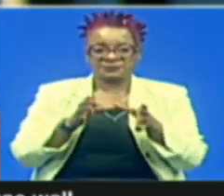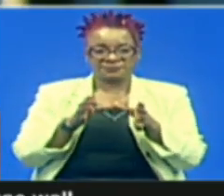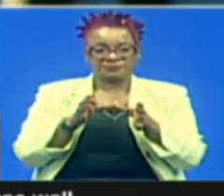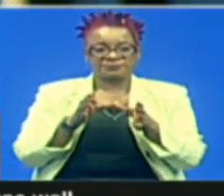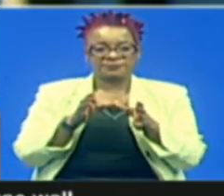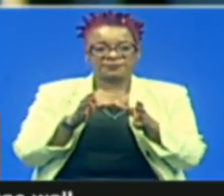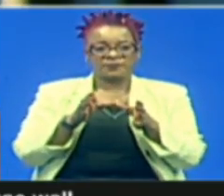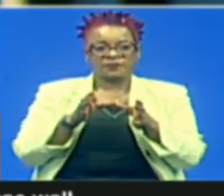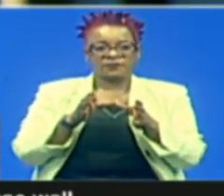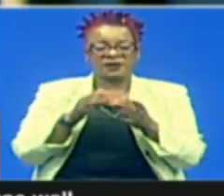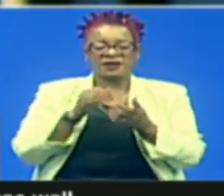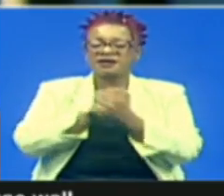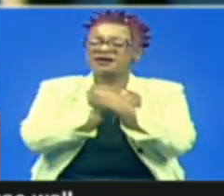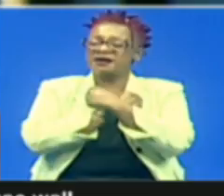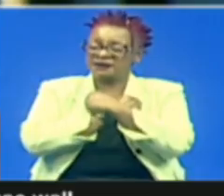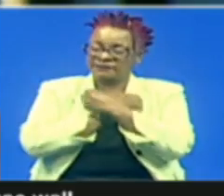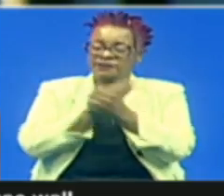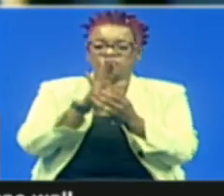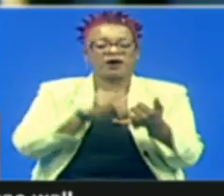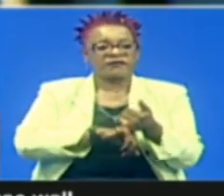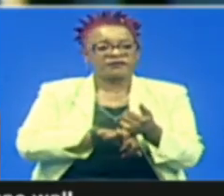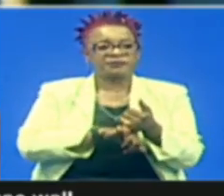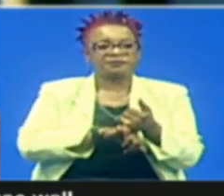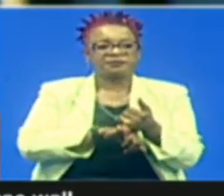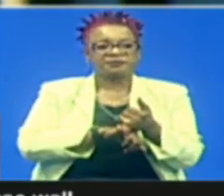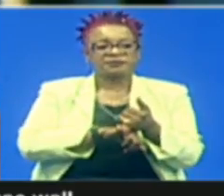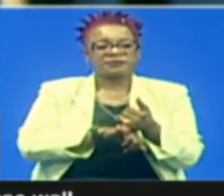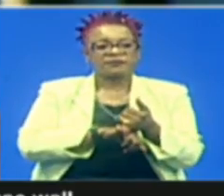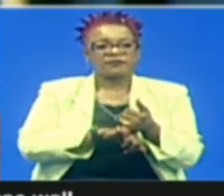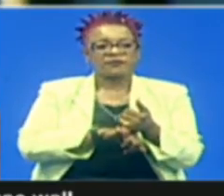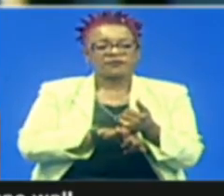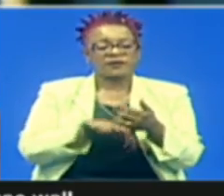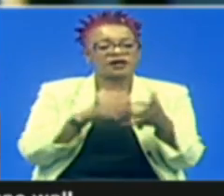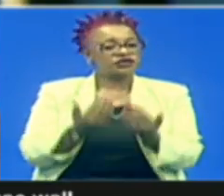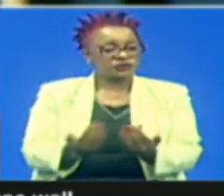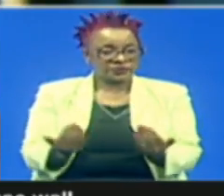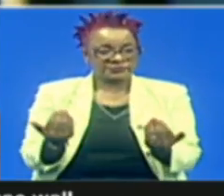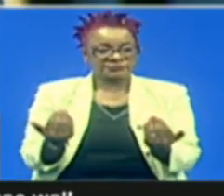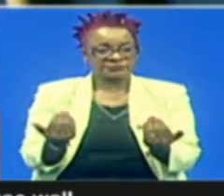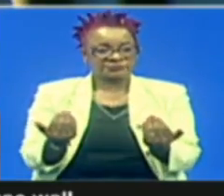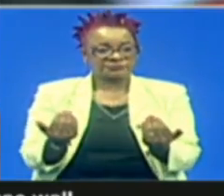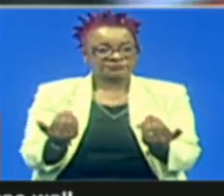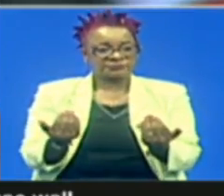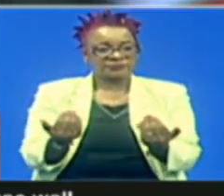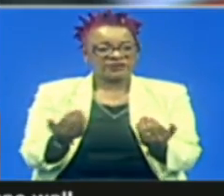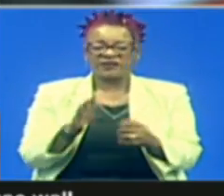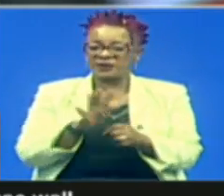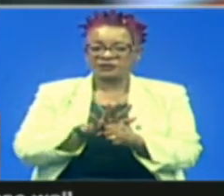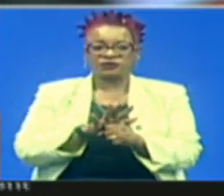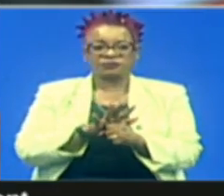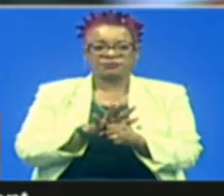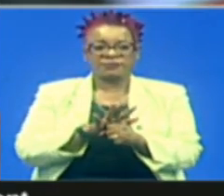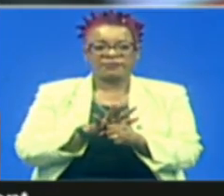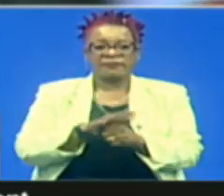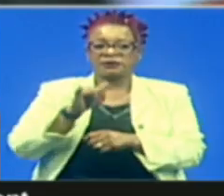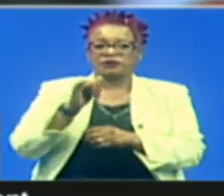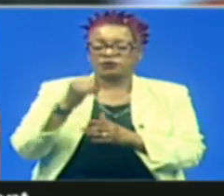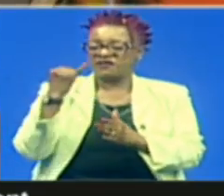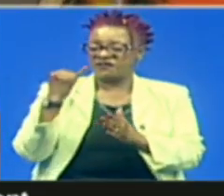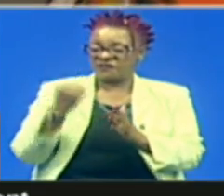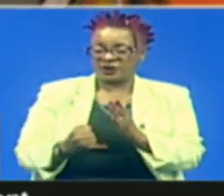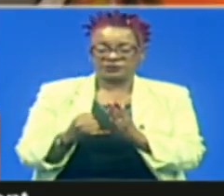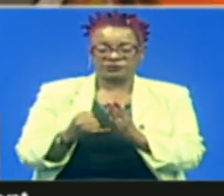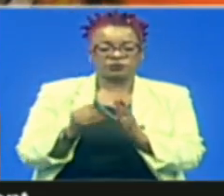And Bob loved his wife and his children dearly. It was the final chapter of a